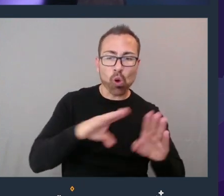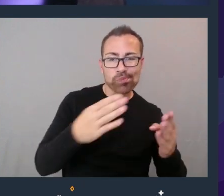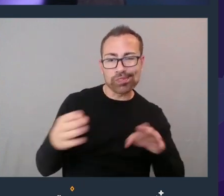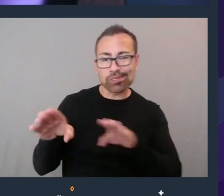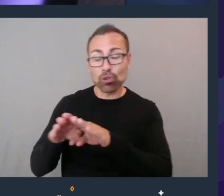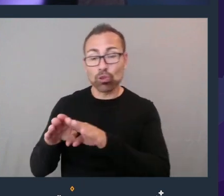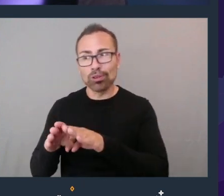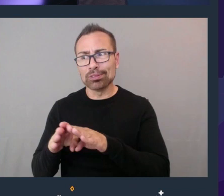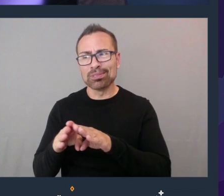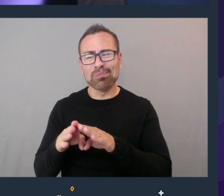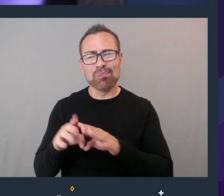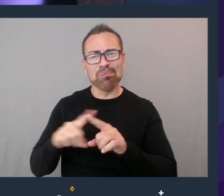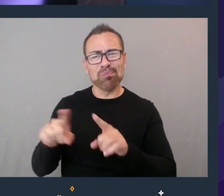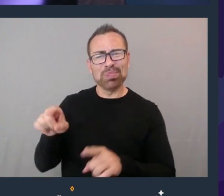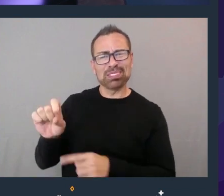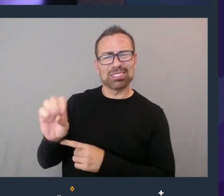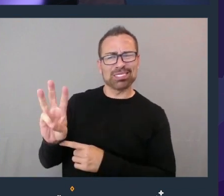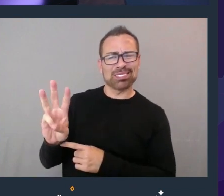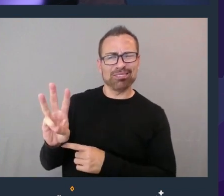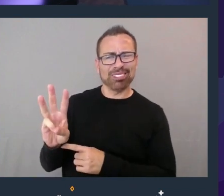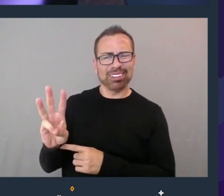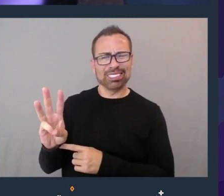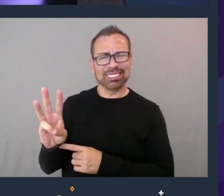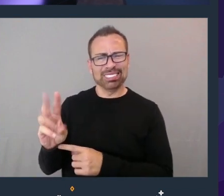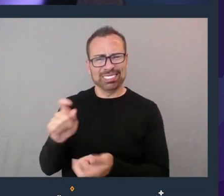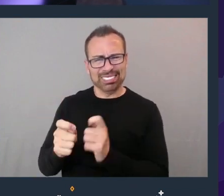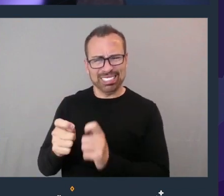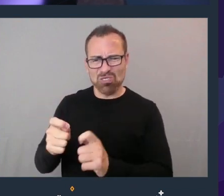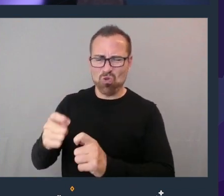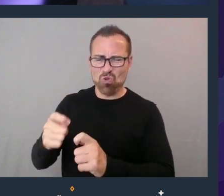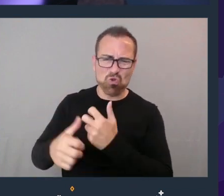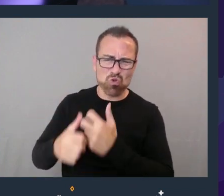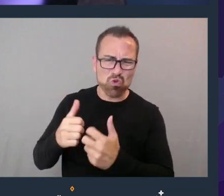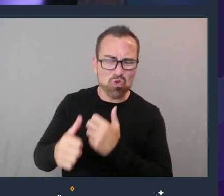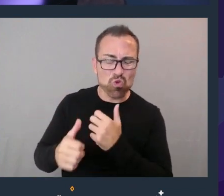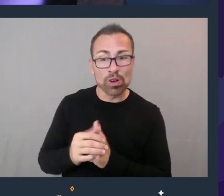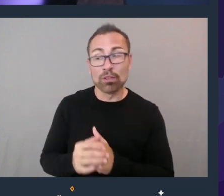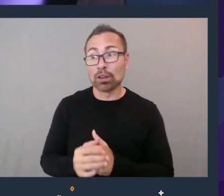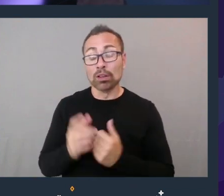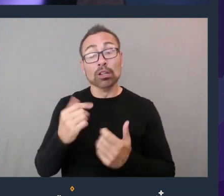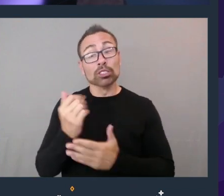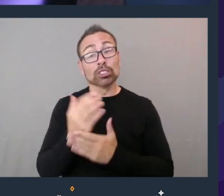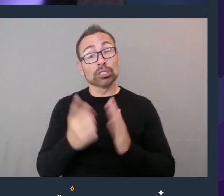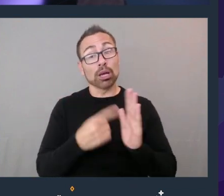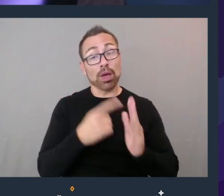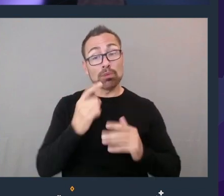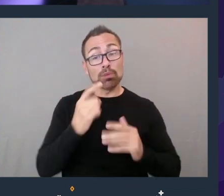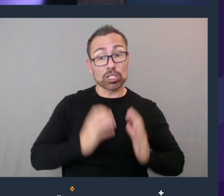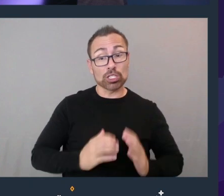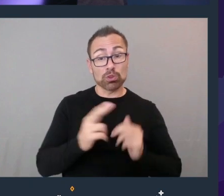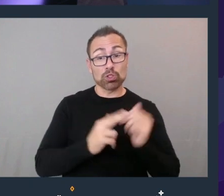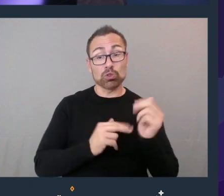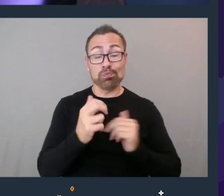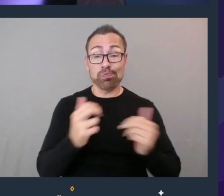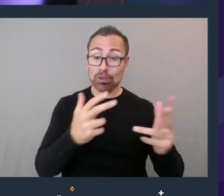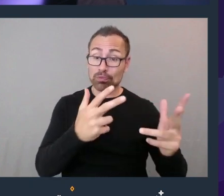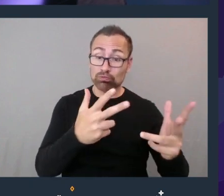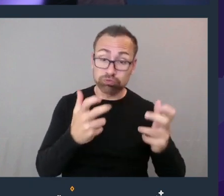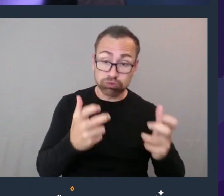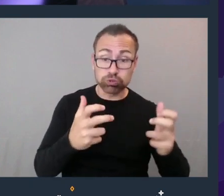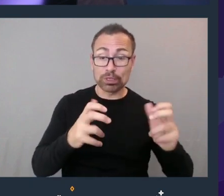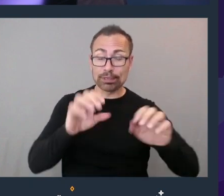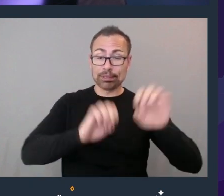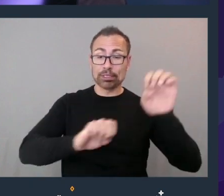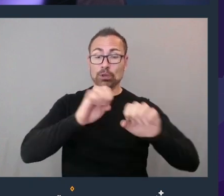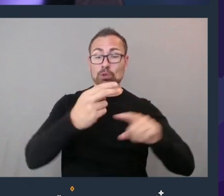easily change that expects that file interface, while other times customers build quick experiments using local files that is actually really successful, and then